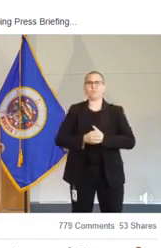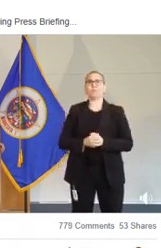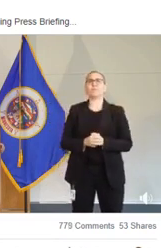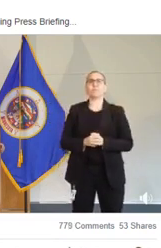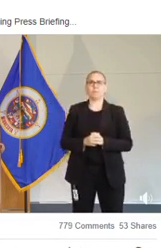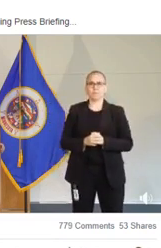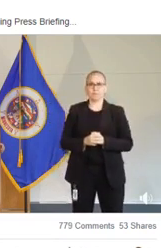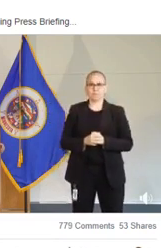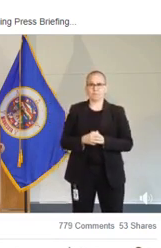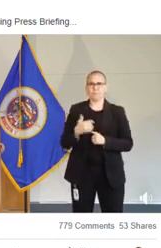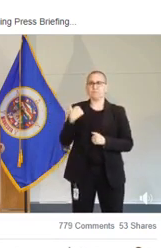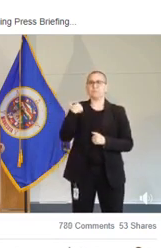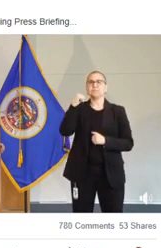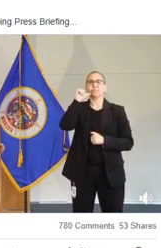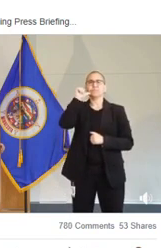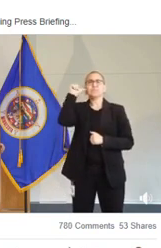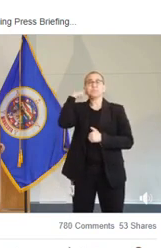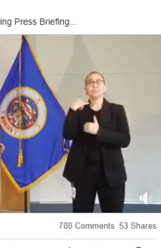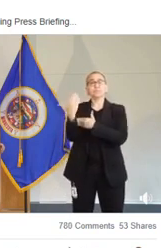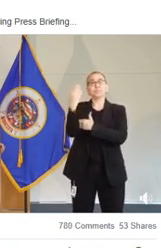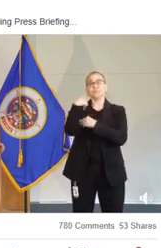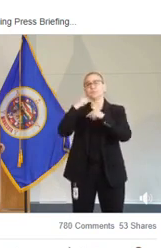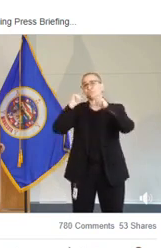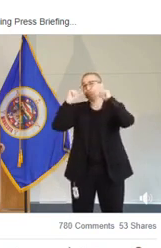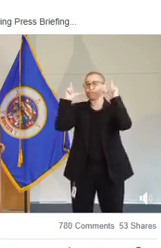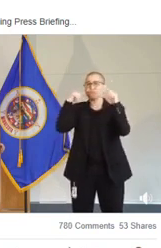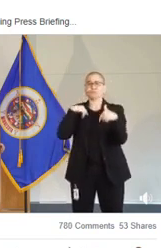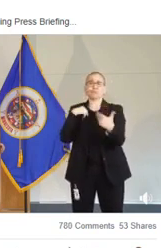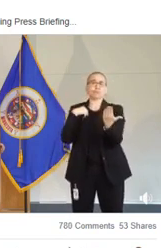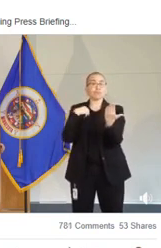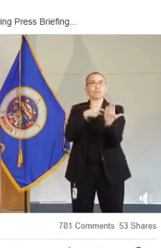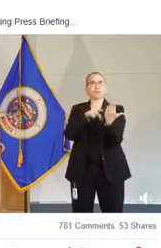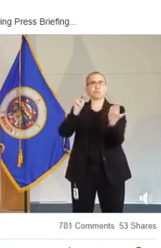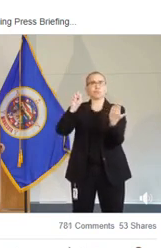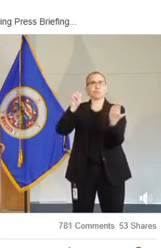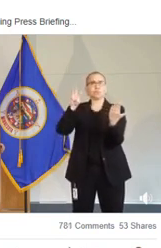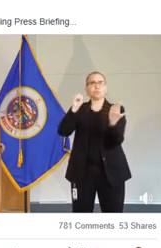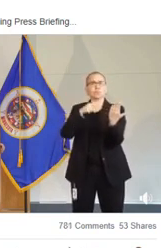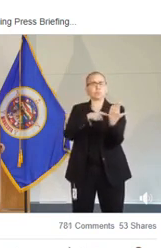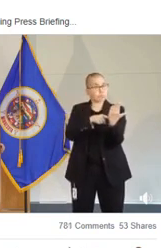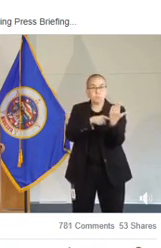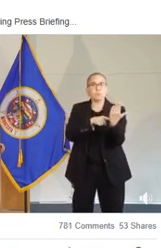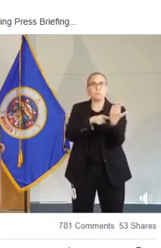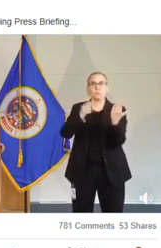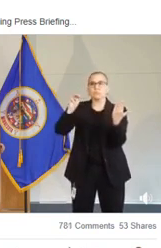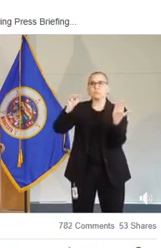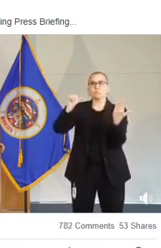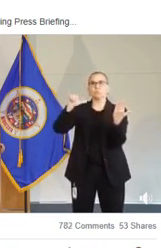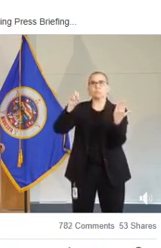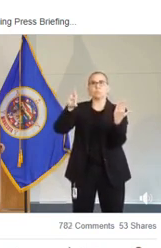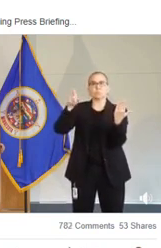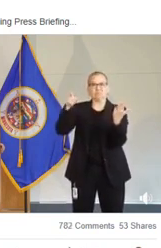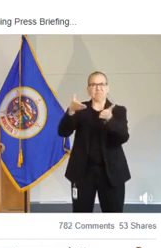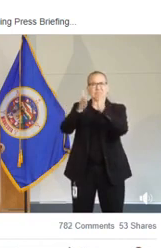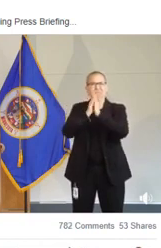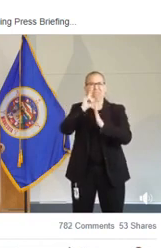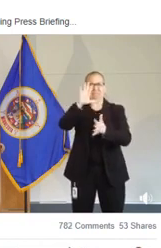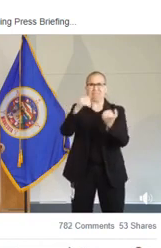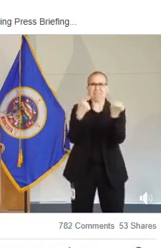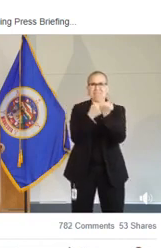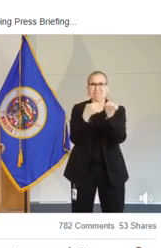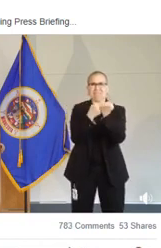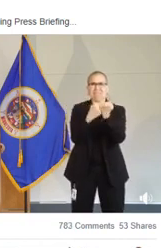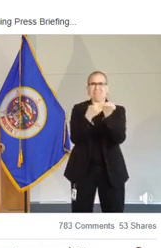news that the Minneapolis mayor had requested National Guard support. The only difference was I opened up my phone and there was a text from